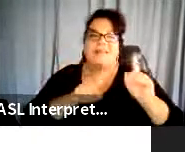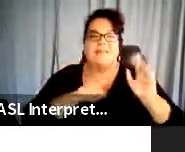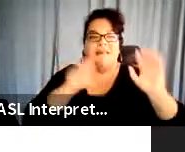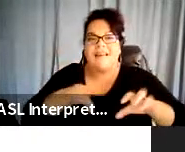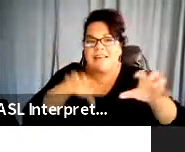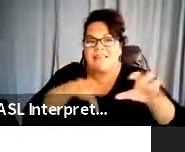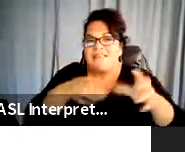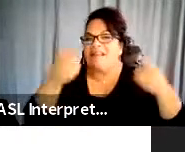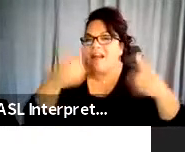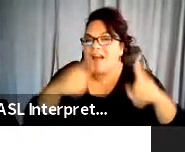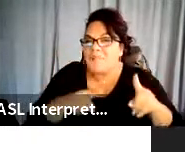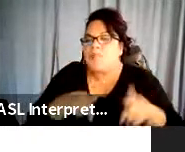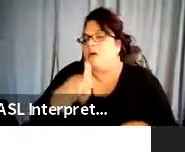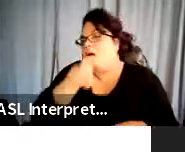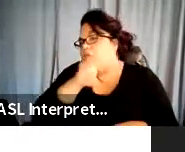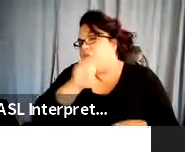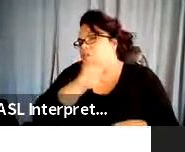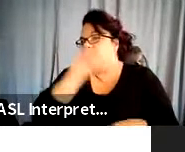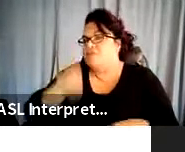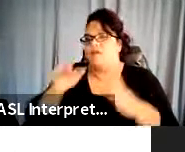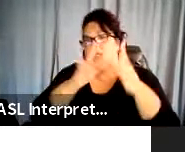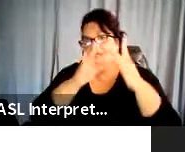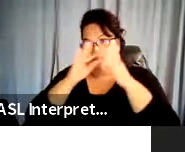100% online.